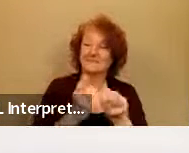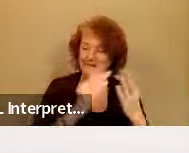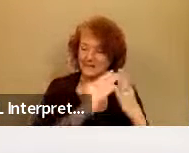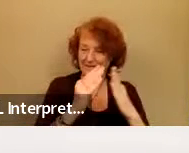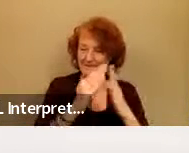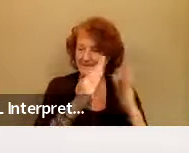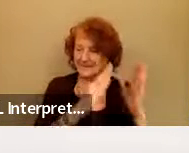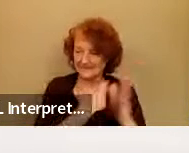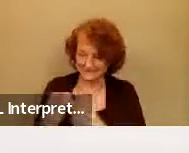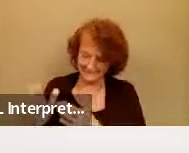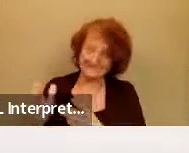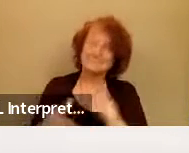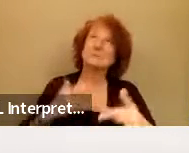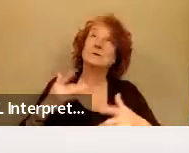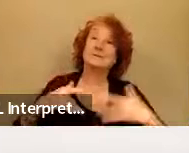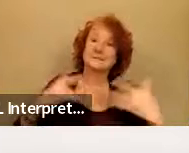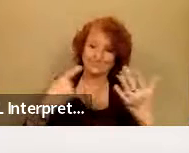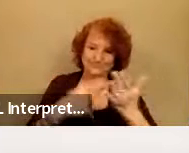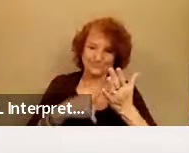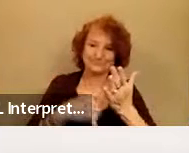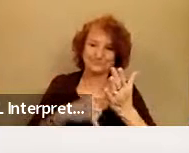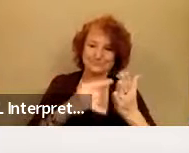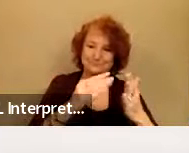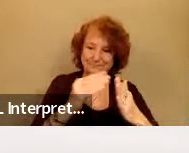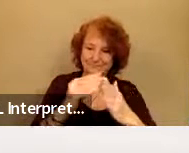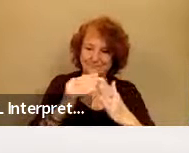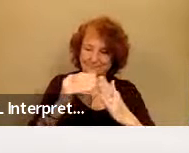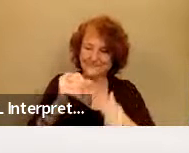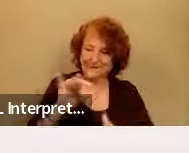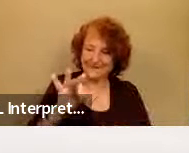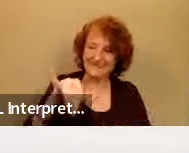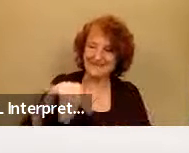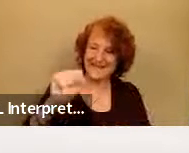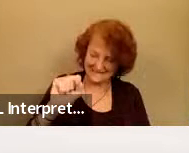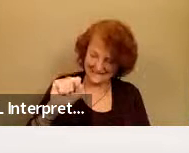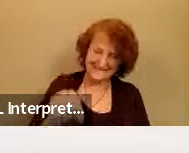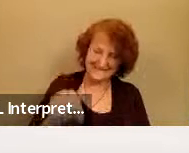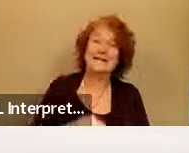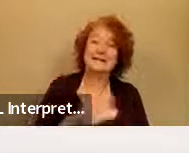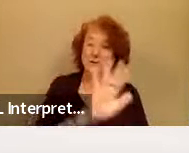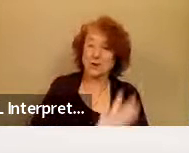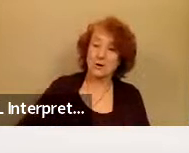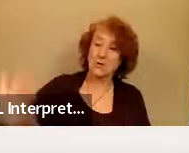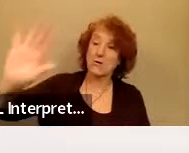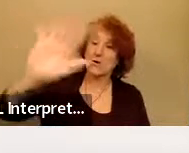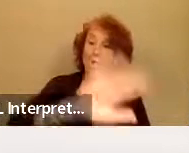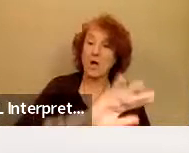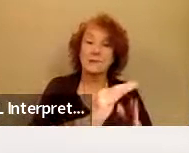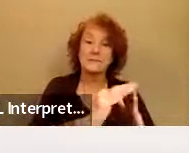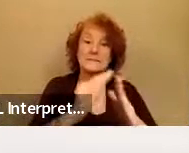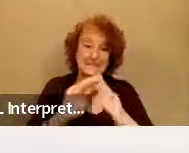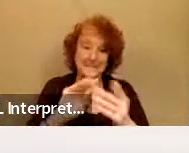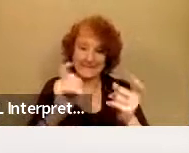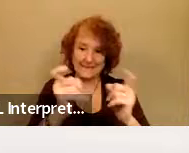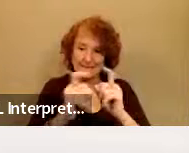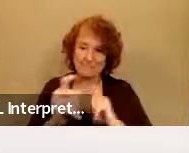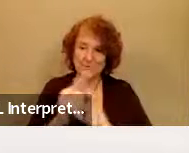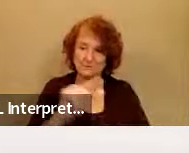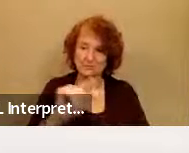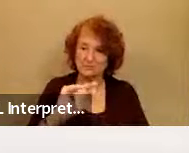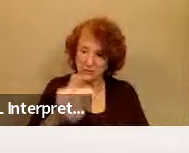City of Yes for housing opportunity. It is a citywide text amendment that would change zoning to allow for equitable housing